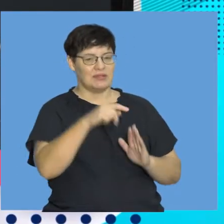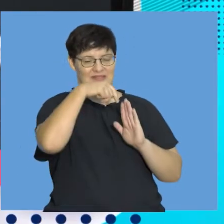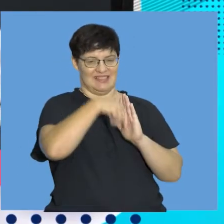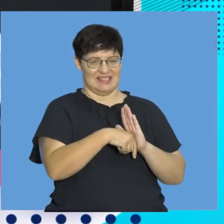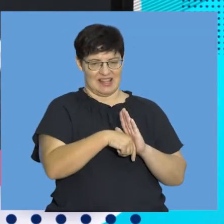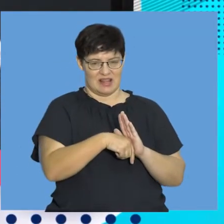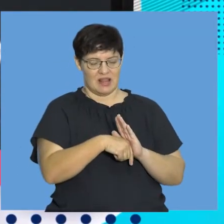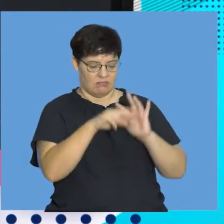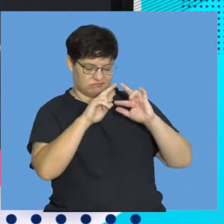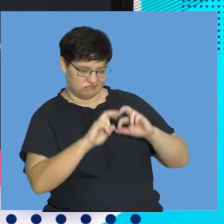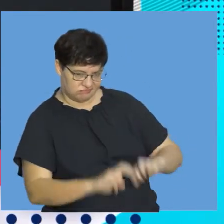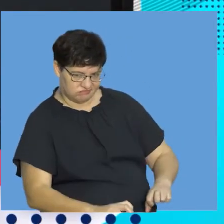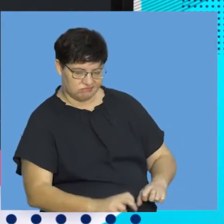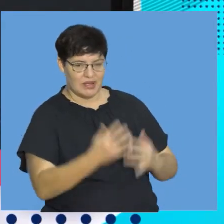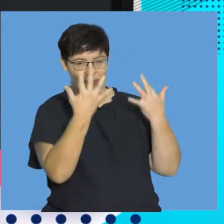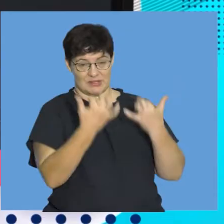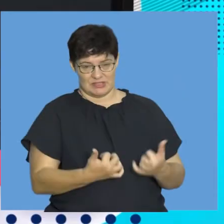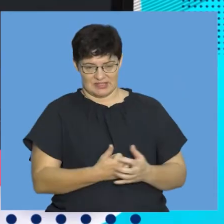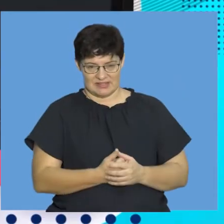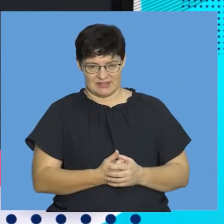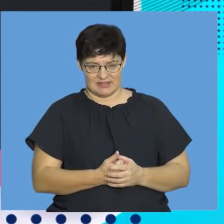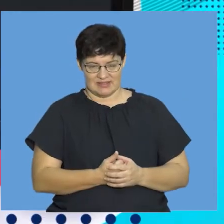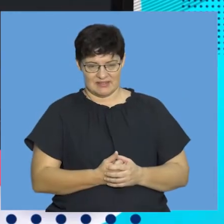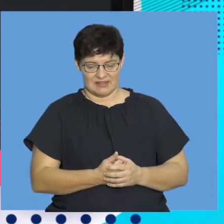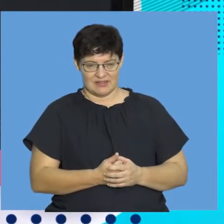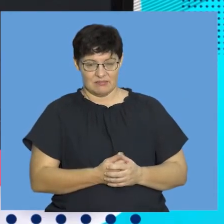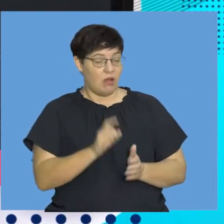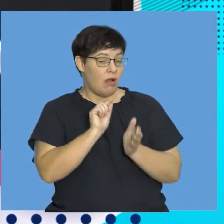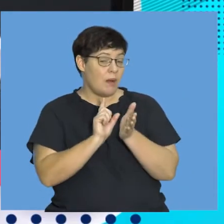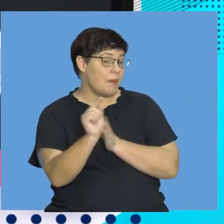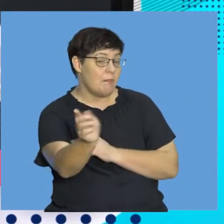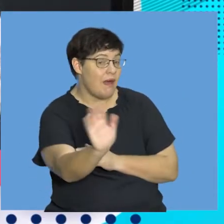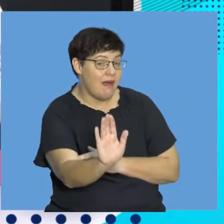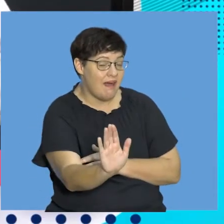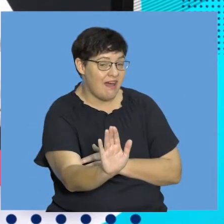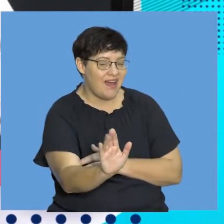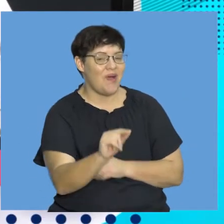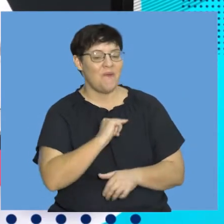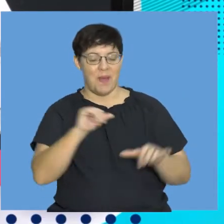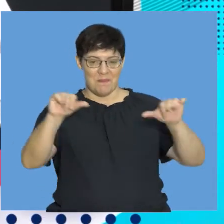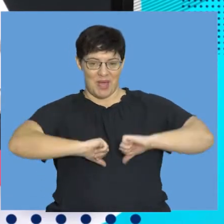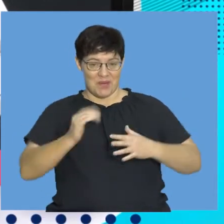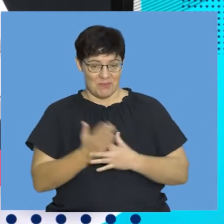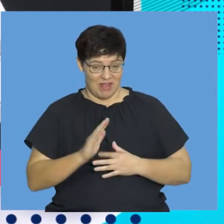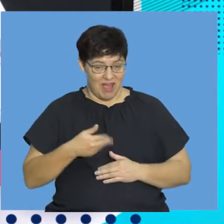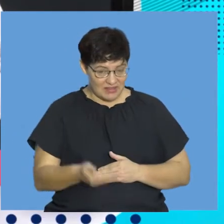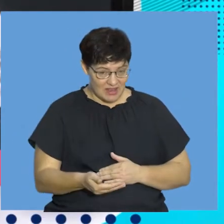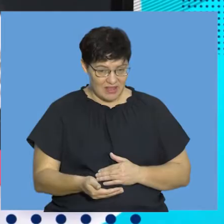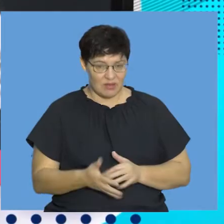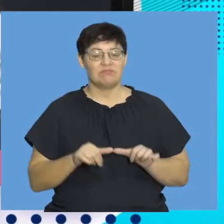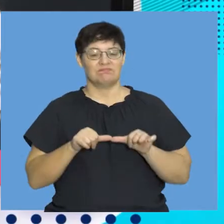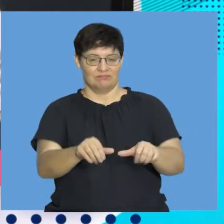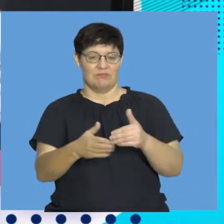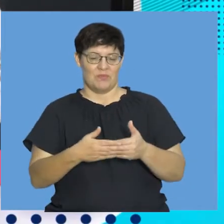with regards to budgets. But don't stray or go away, because when you come back, we're definitely going to do